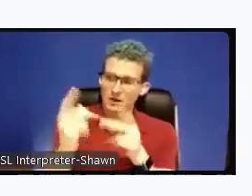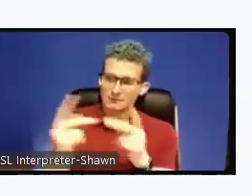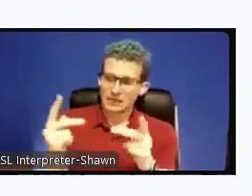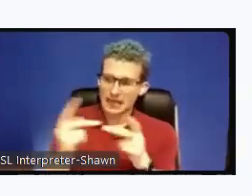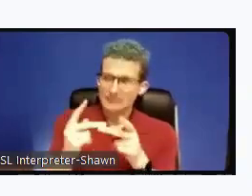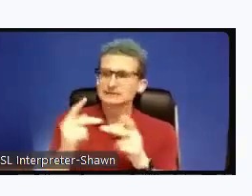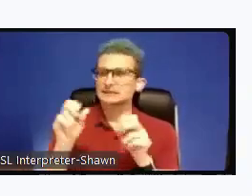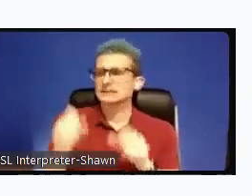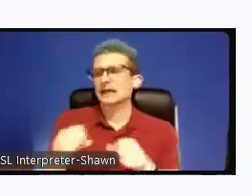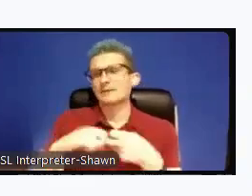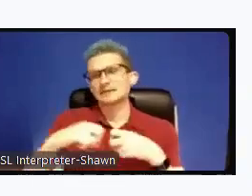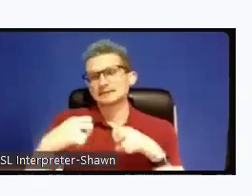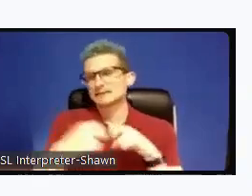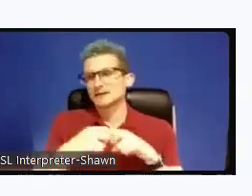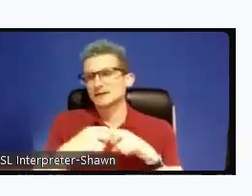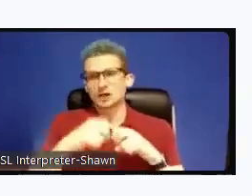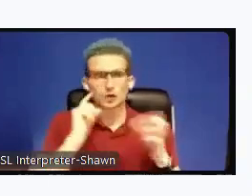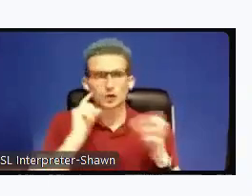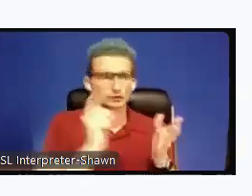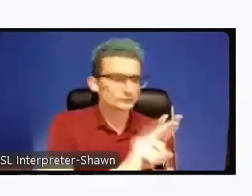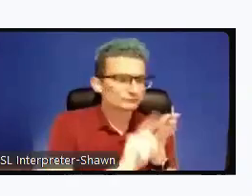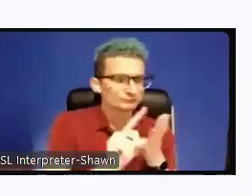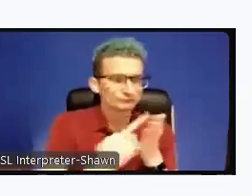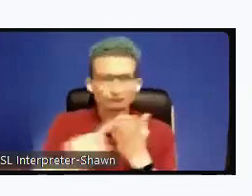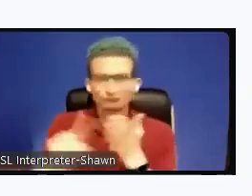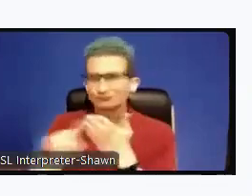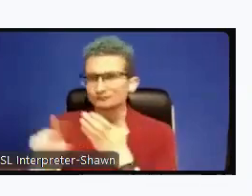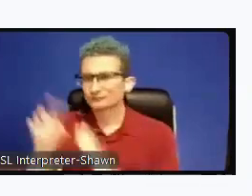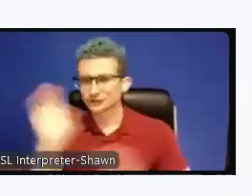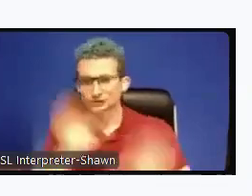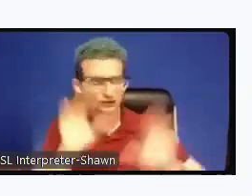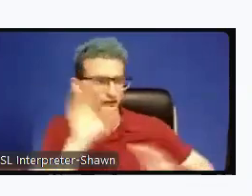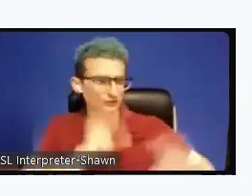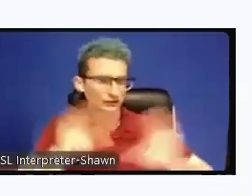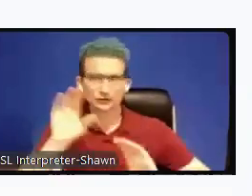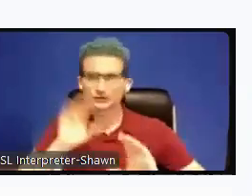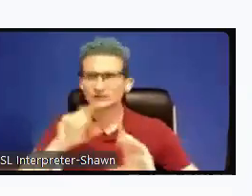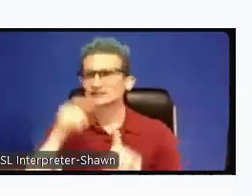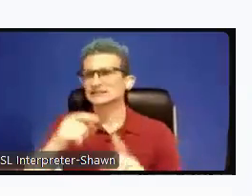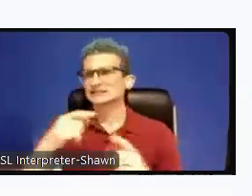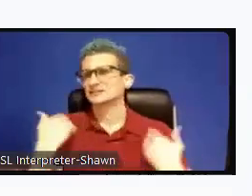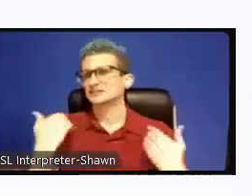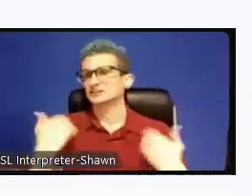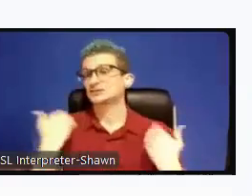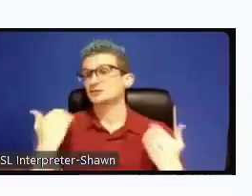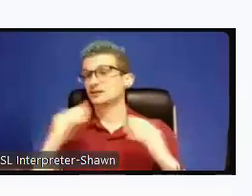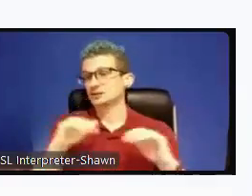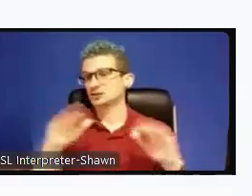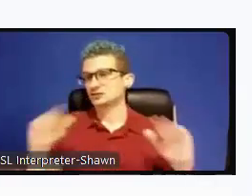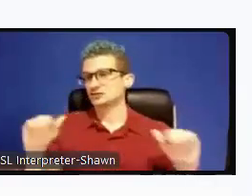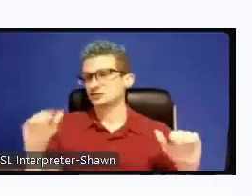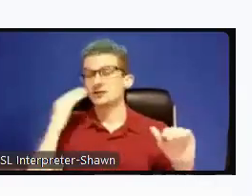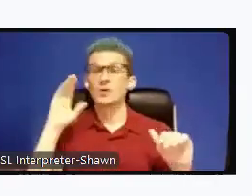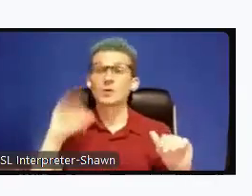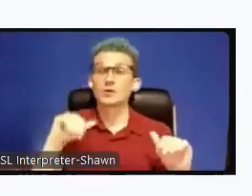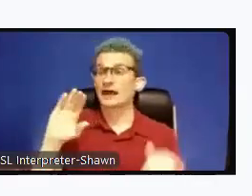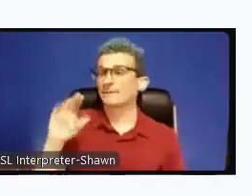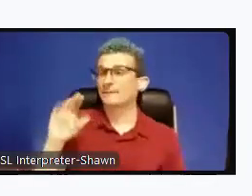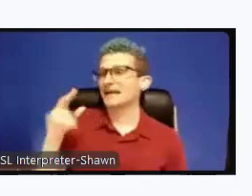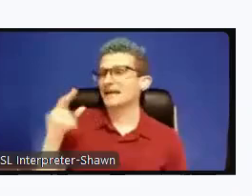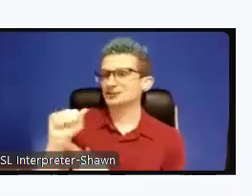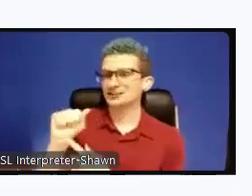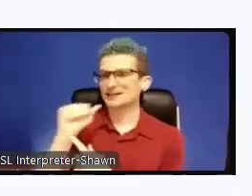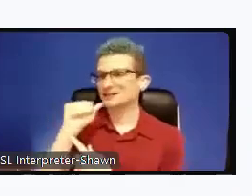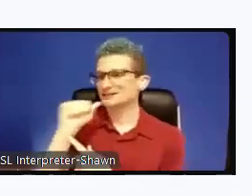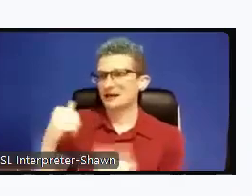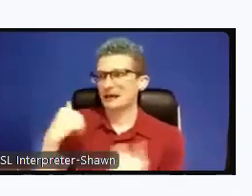with some of that children and youth stuff. We do know it doesn't all live in BHA and that this is the BHA Performance Hub,